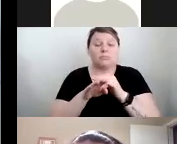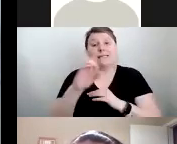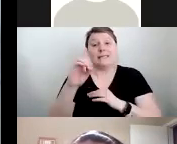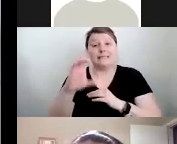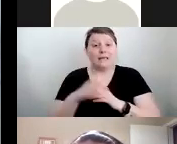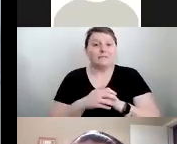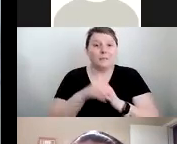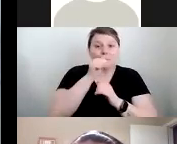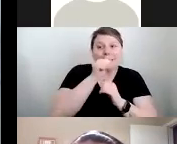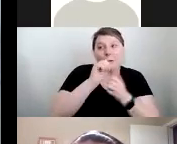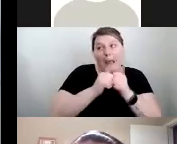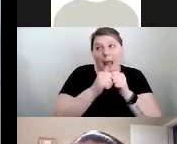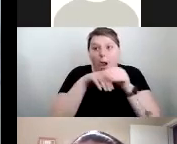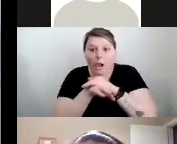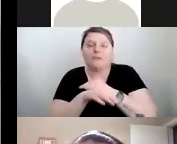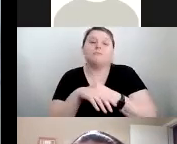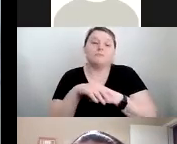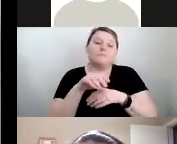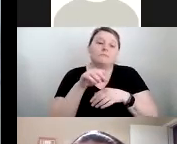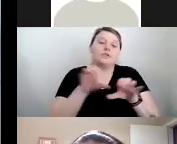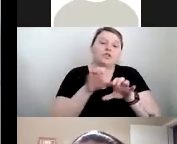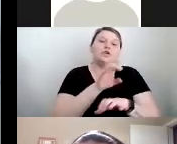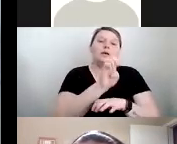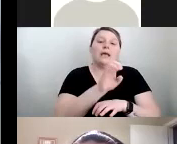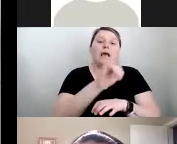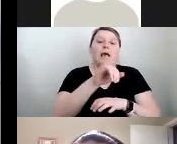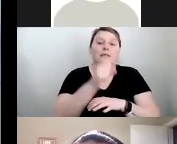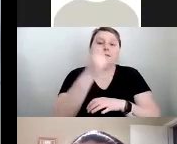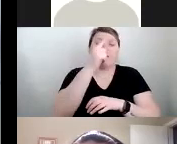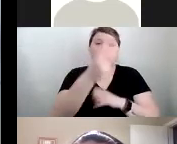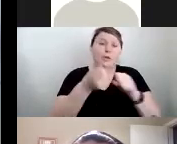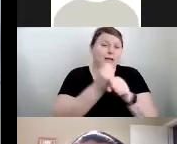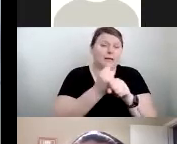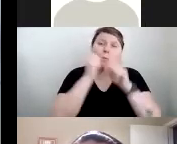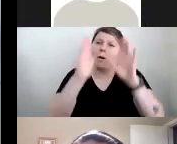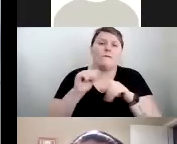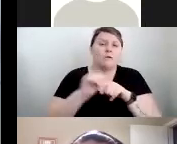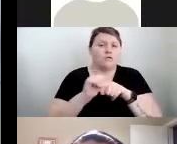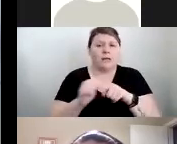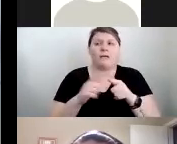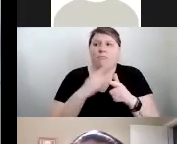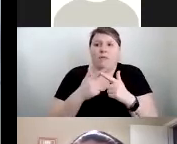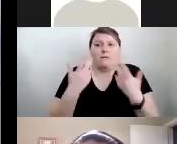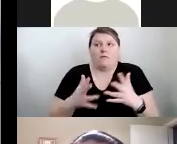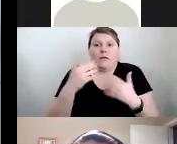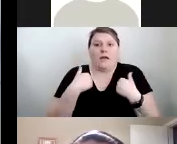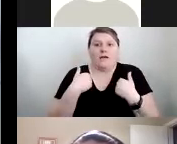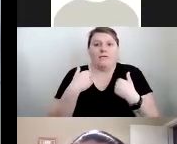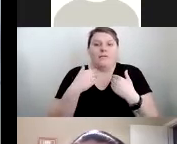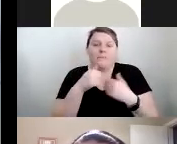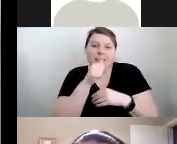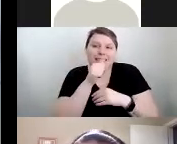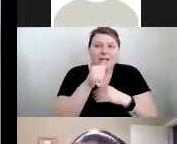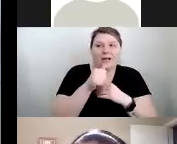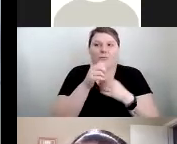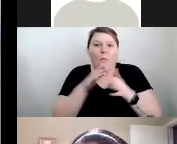in? It's really to do EIS for 2 years, which is a fabulous training program. And then you have the secret handshake to get